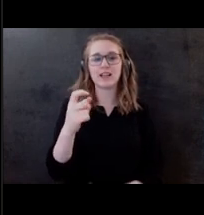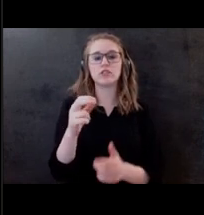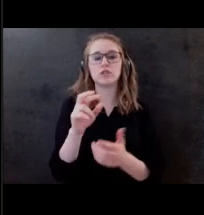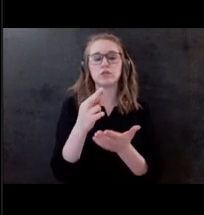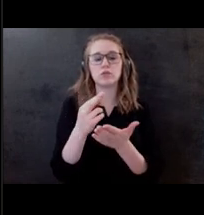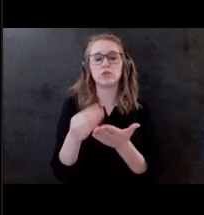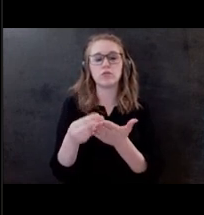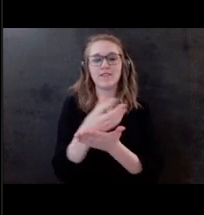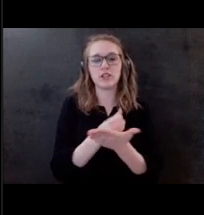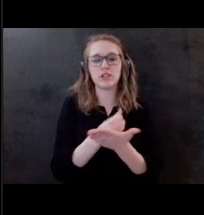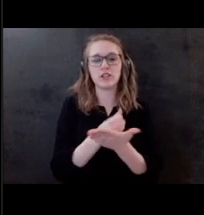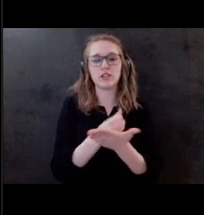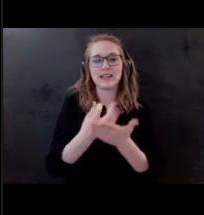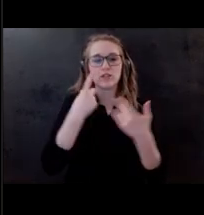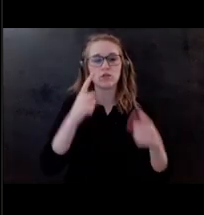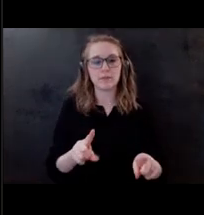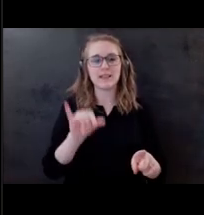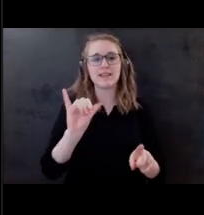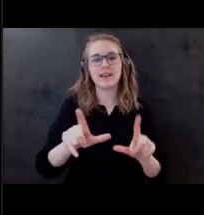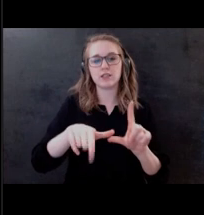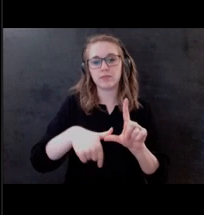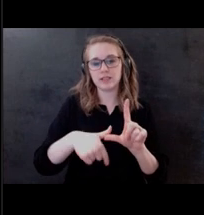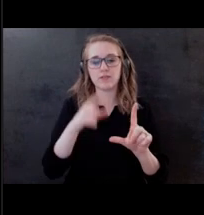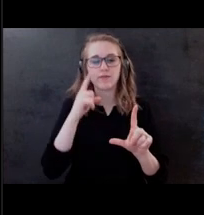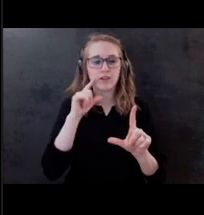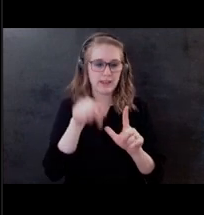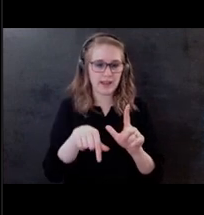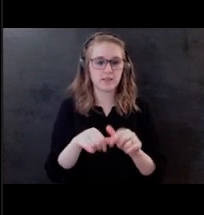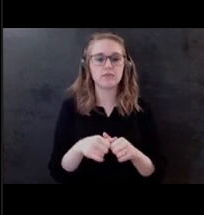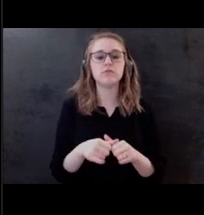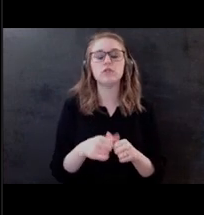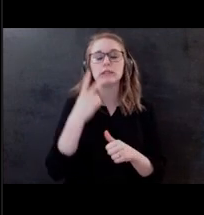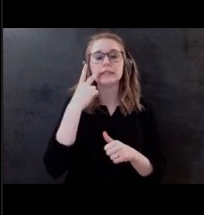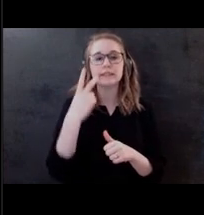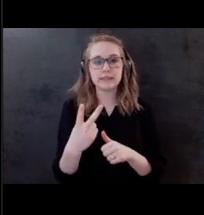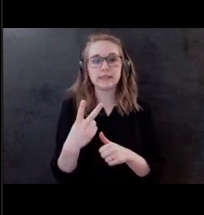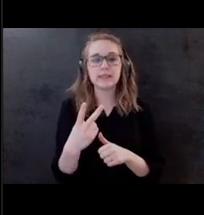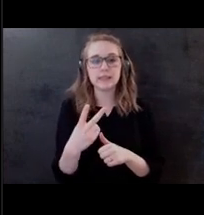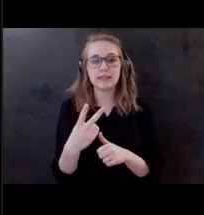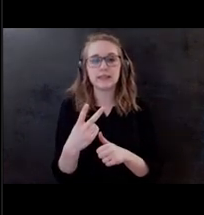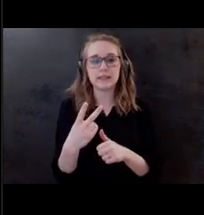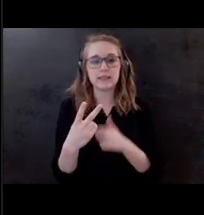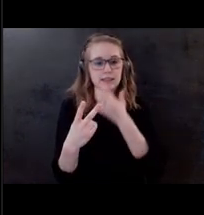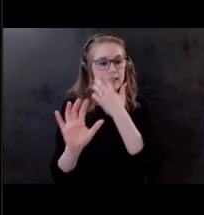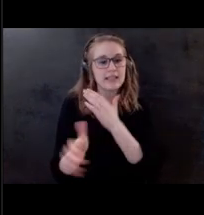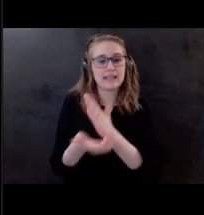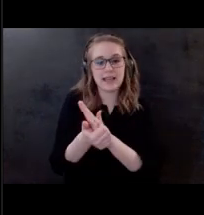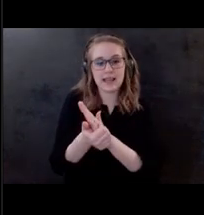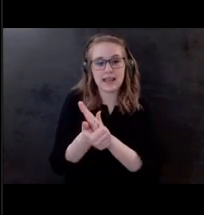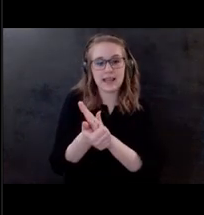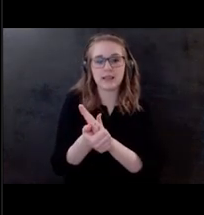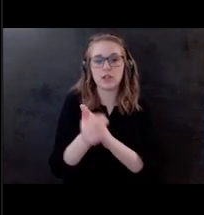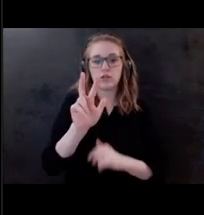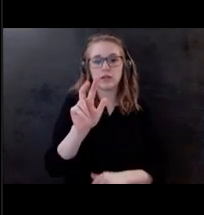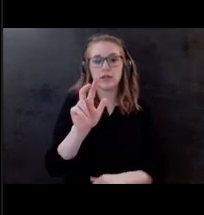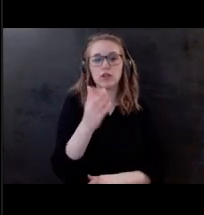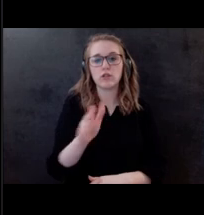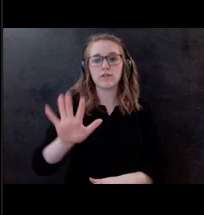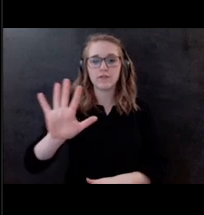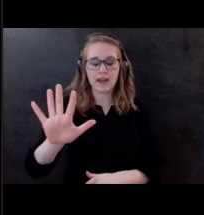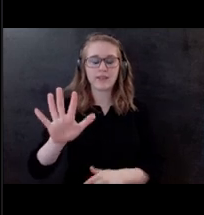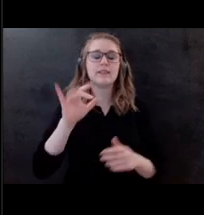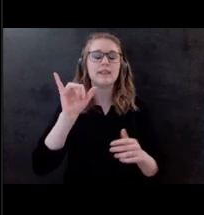attachment 3 through 5, which acknowledged by the CRA board that the termination of that agreement was